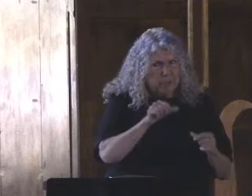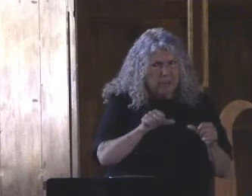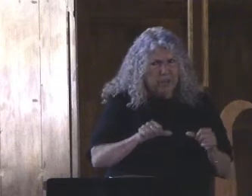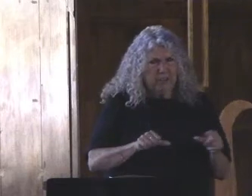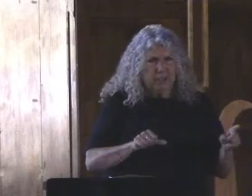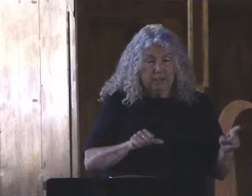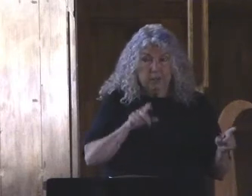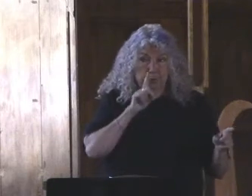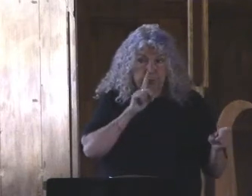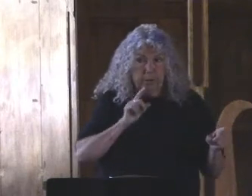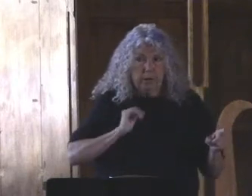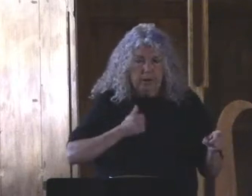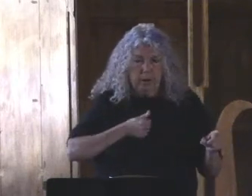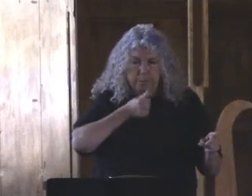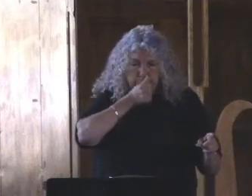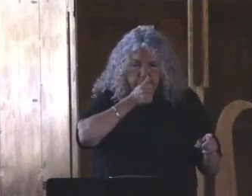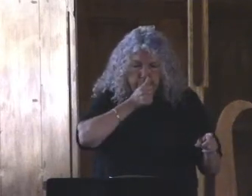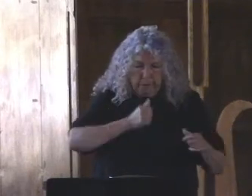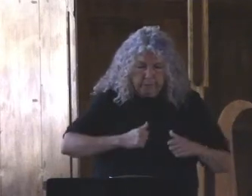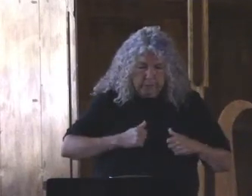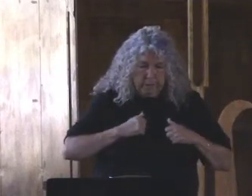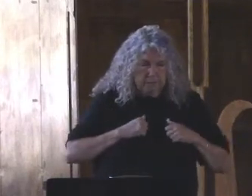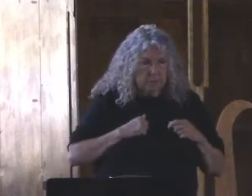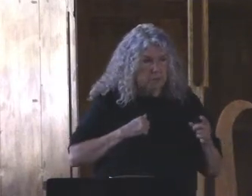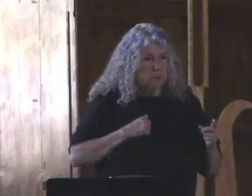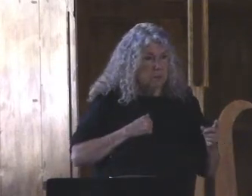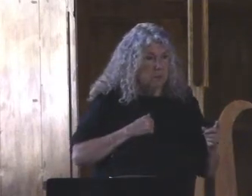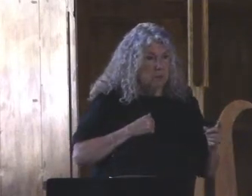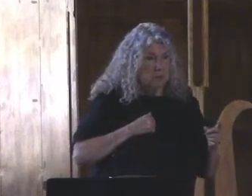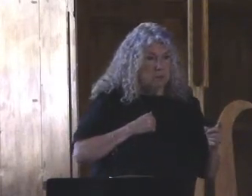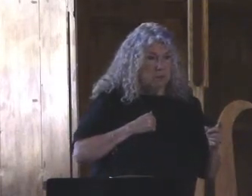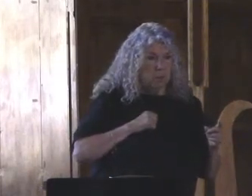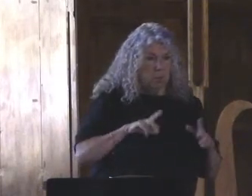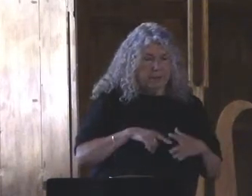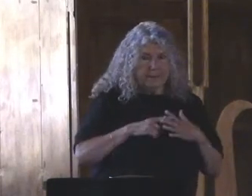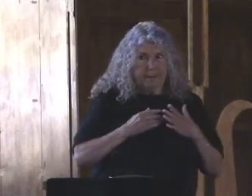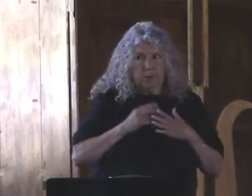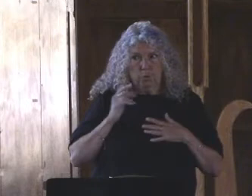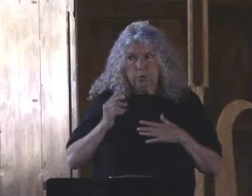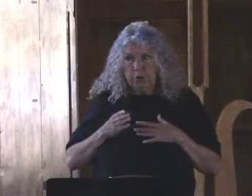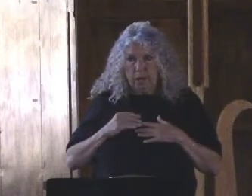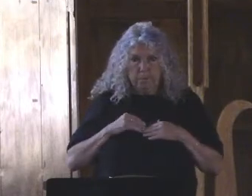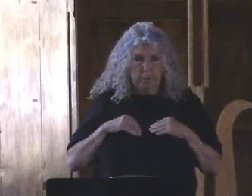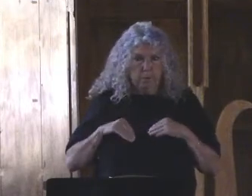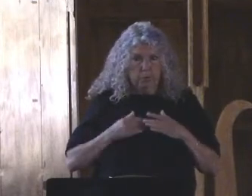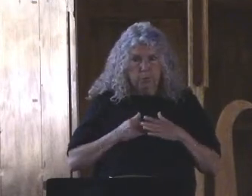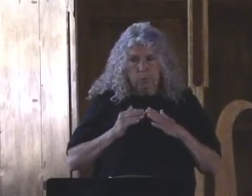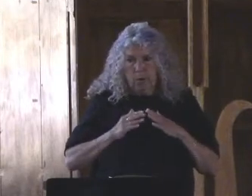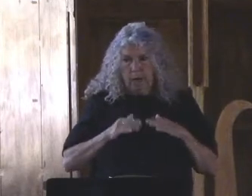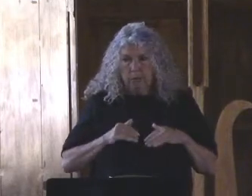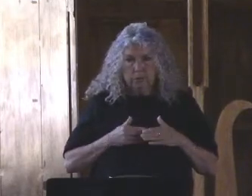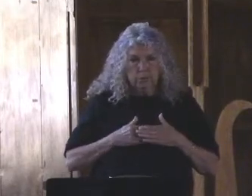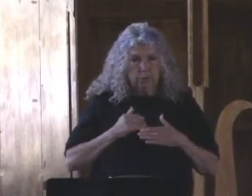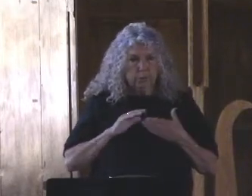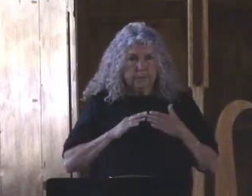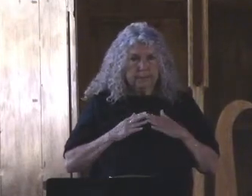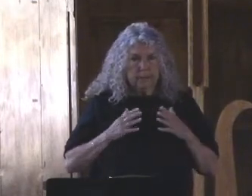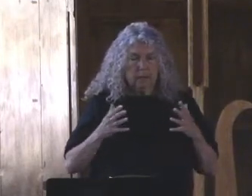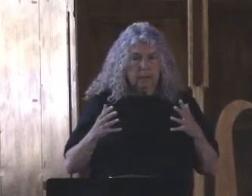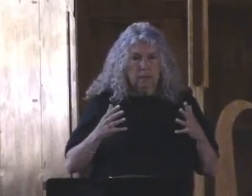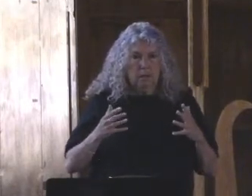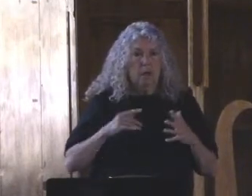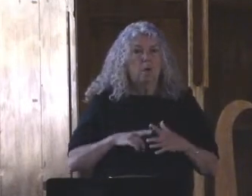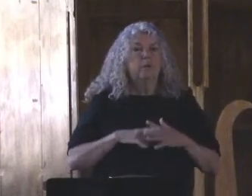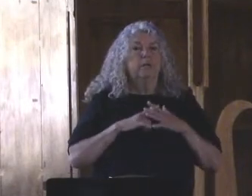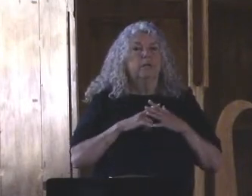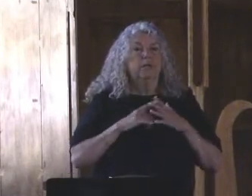territory, and this is true in our personal lives too, whenever we start a new job or move to a new house or a new city or